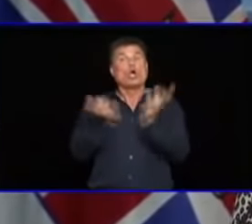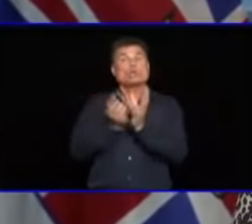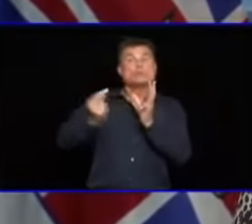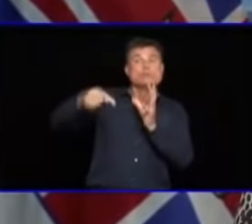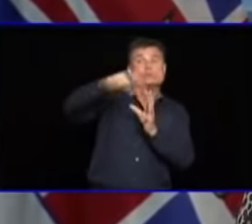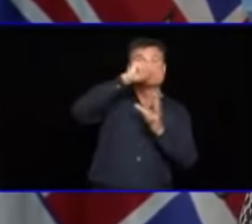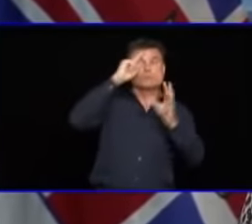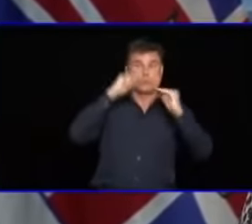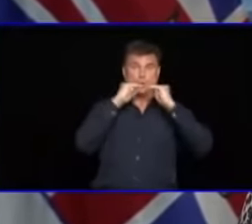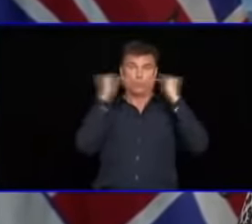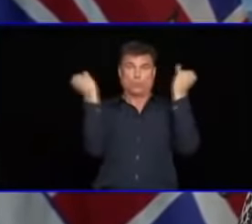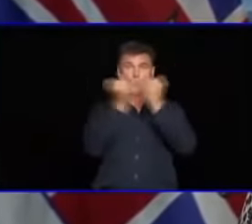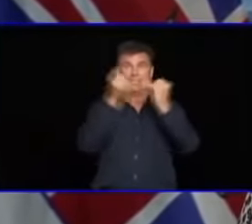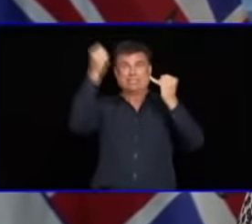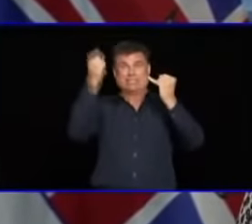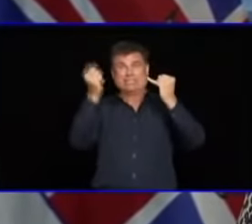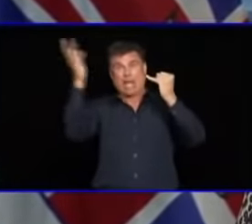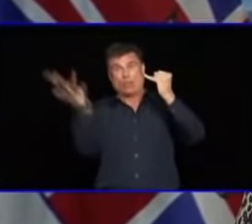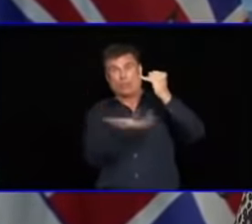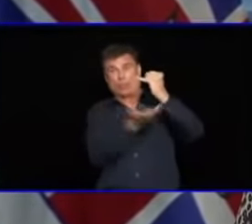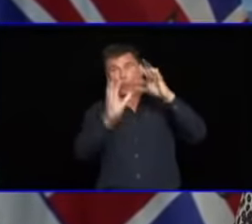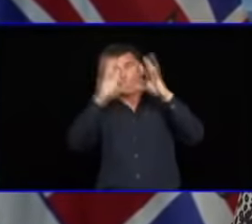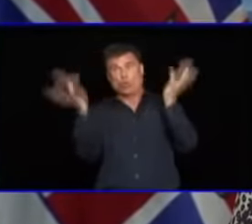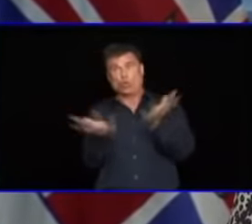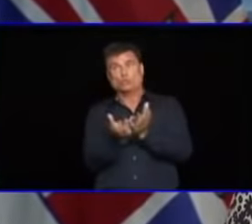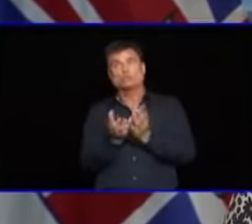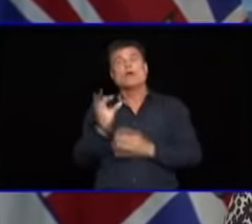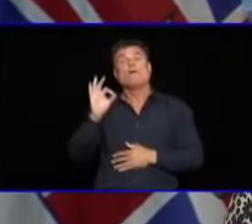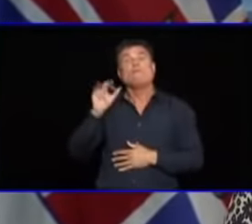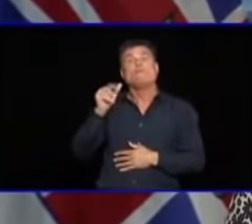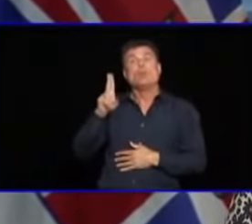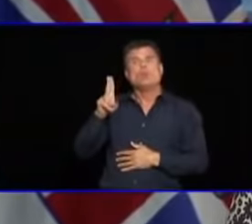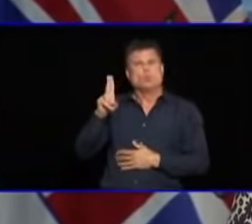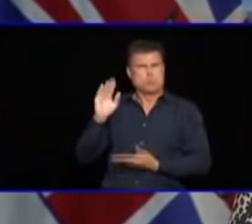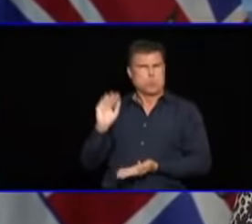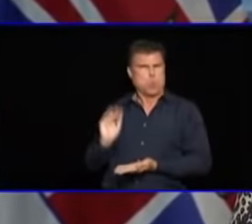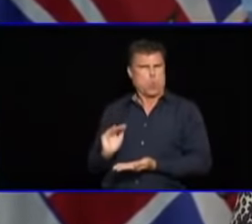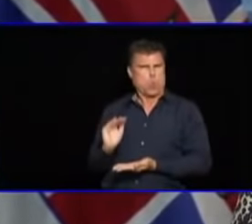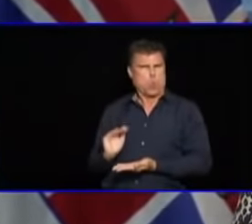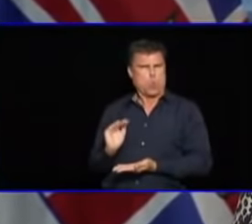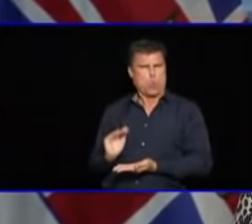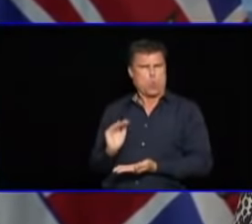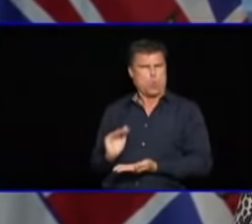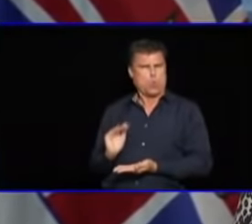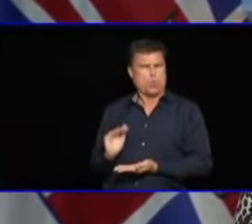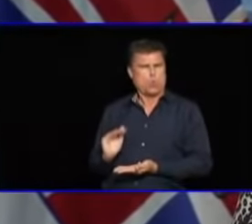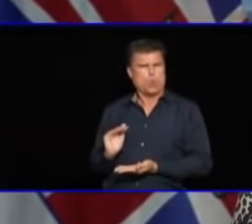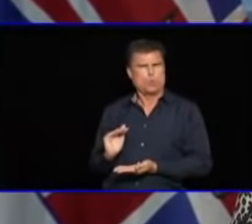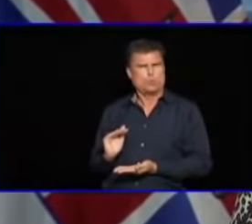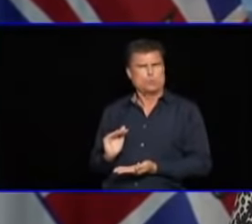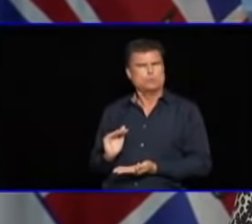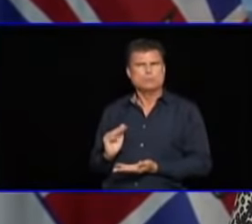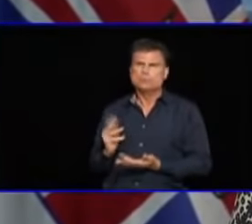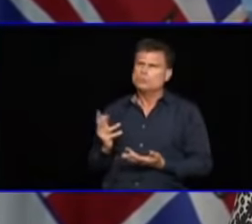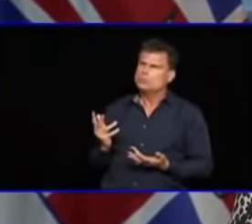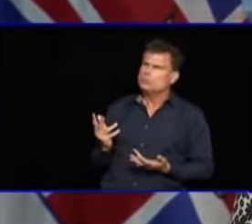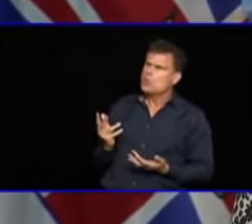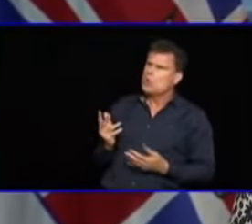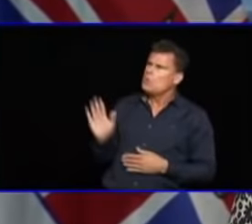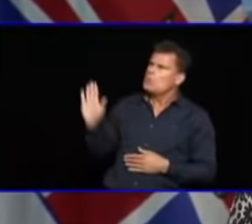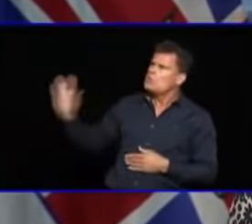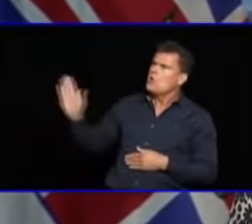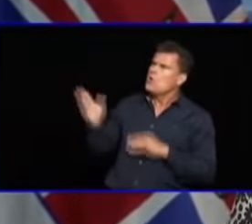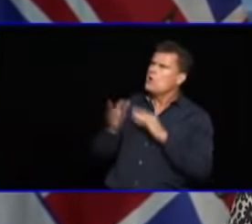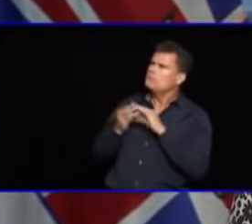factor into your messaging for people to get a flu shot this year, particularly with what potentially could happen with COVID and